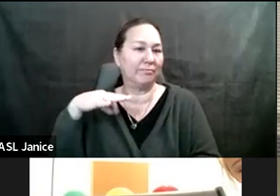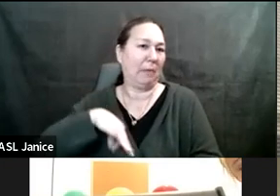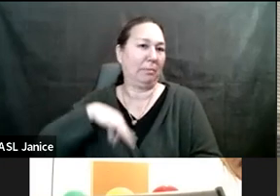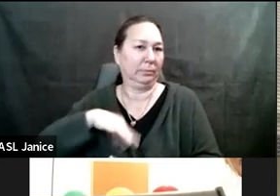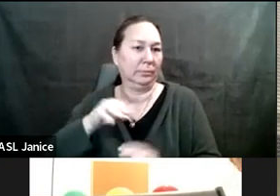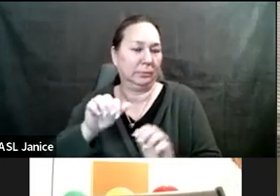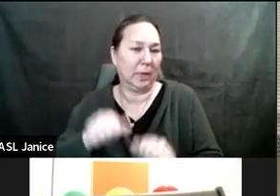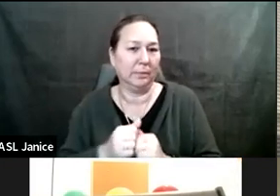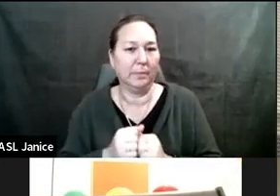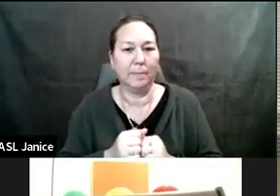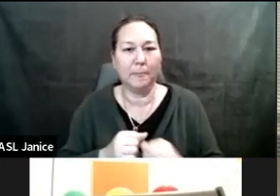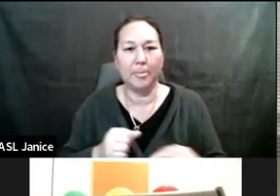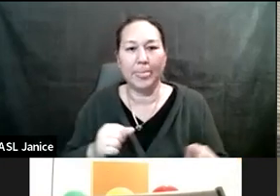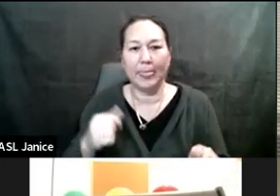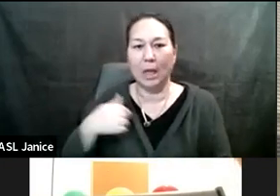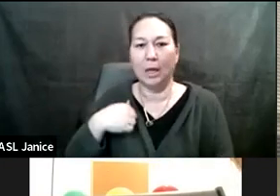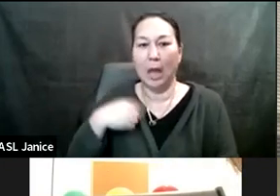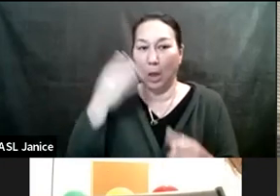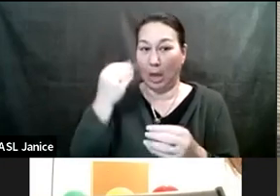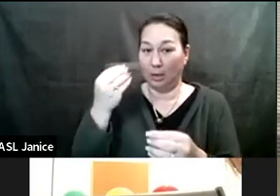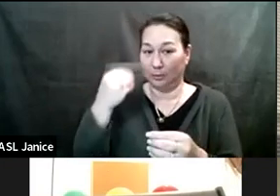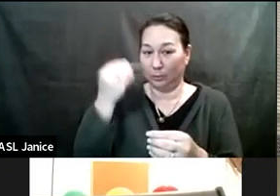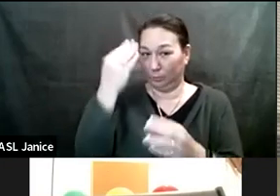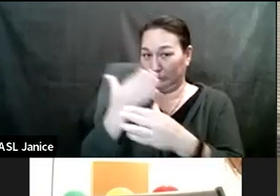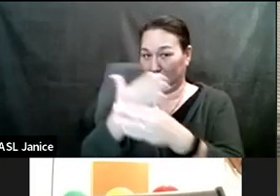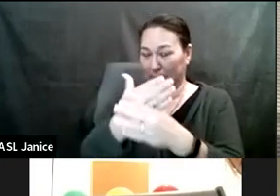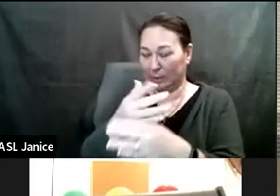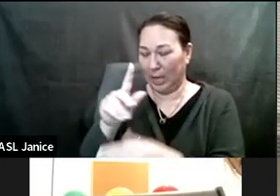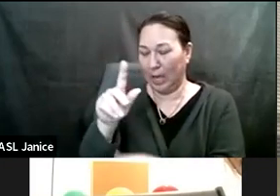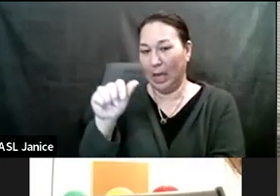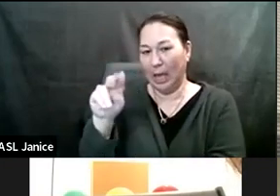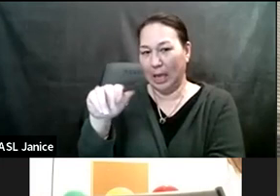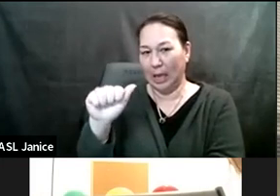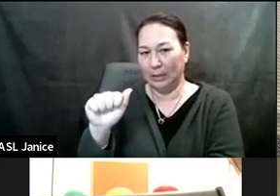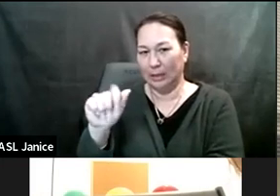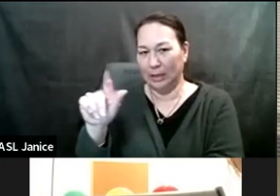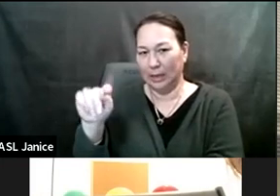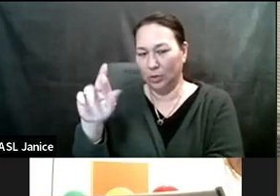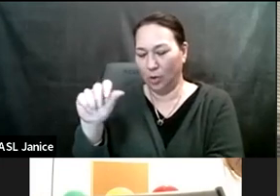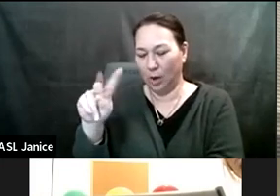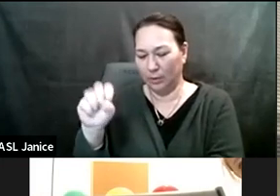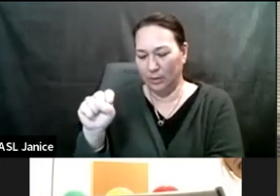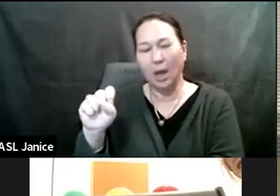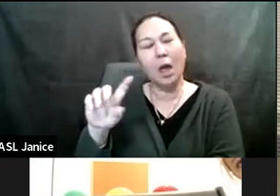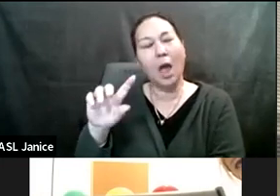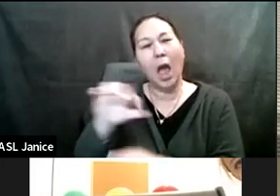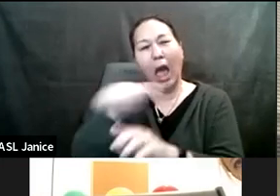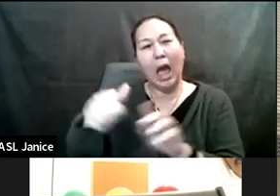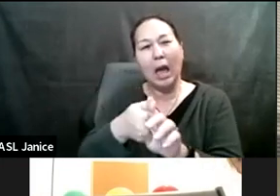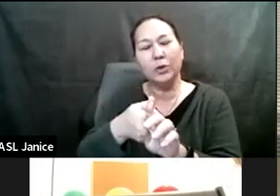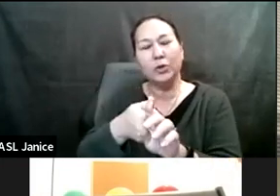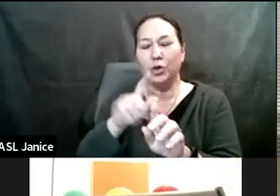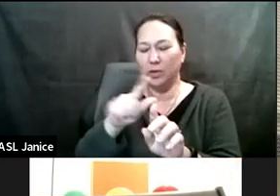program because I'm a proud BPS parent myself following the ID number as um uh director